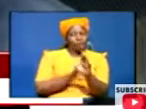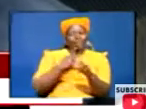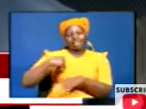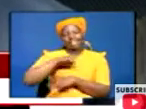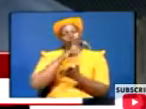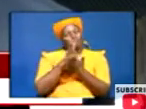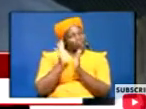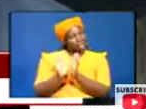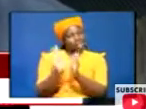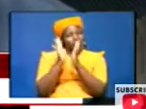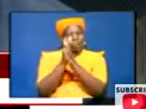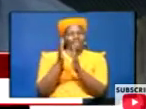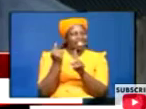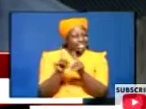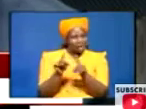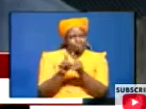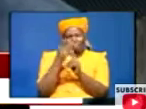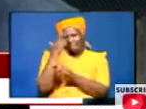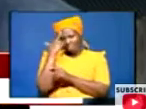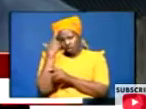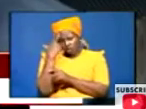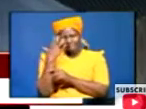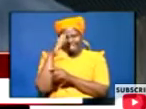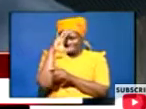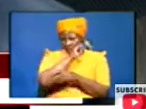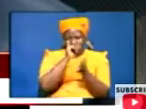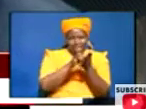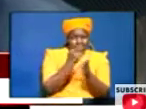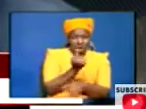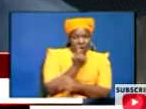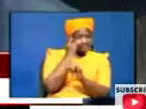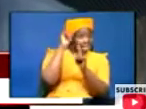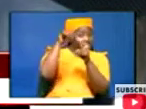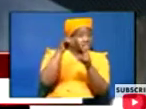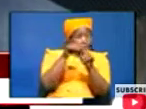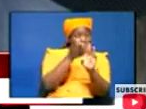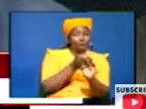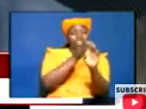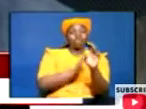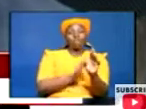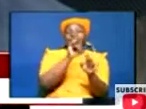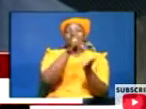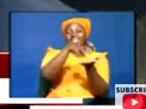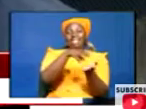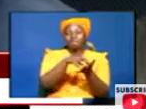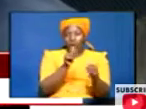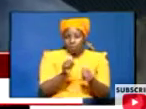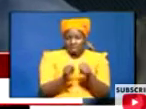we are left with a very reasonable presumption that the only intention of withdrawal of these cases